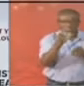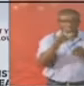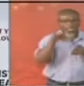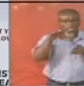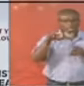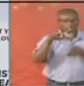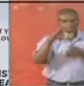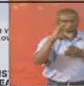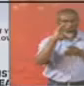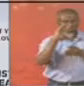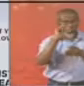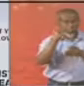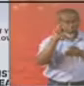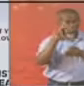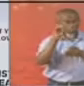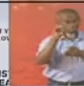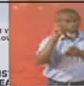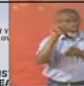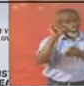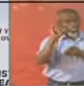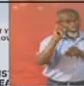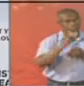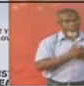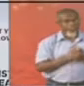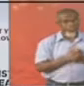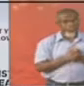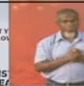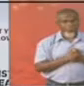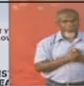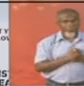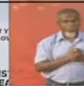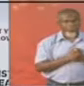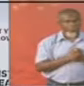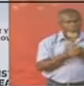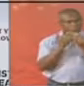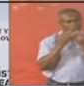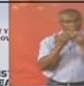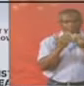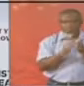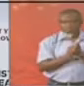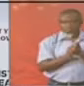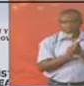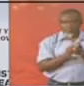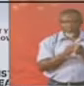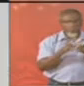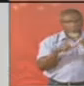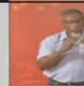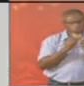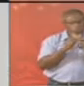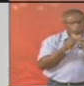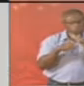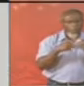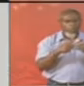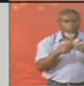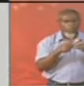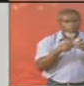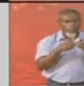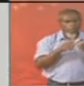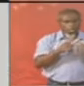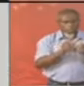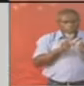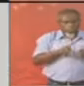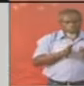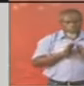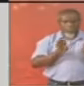Thank you, Ms. Alcantara. In terms of behavior patterns, I think that generally, just as we stated at the